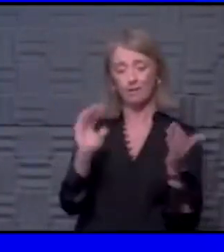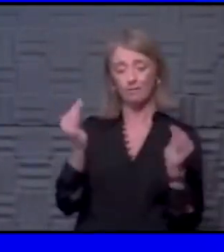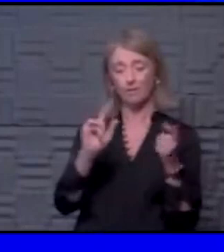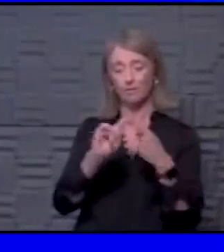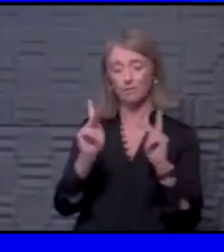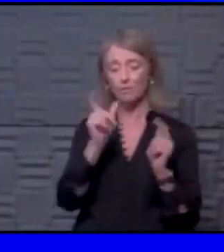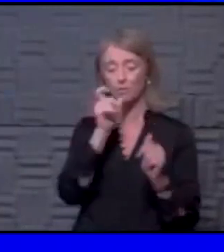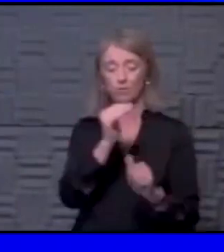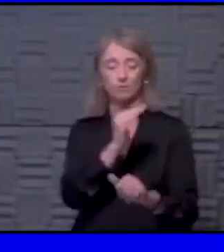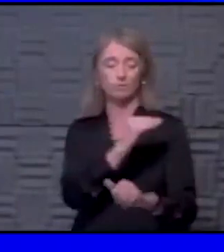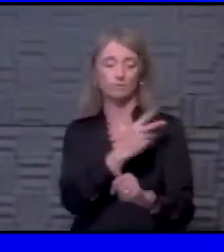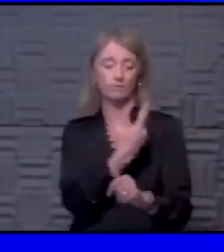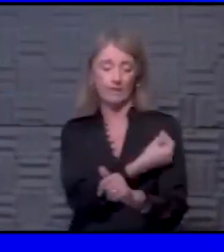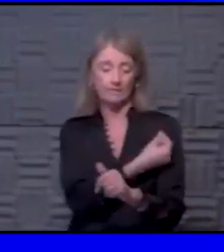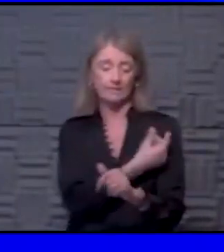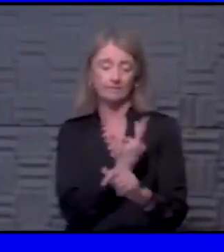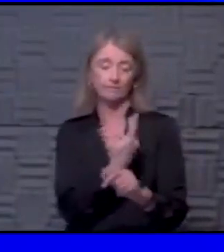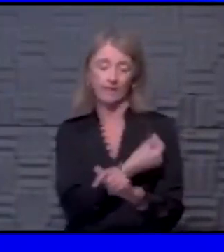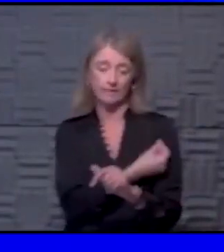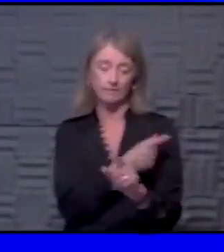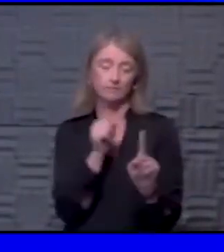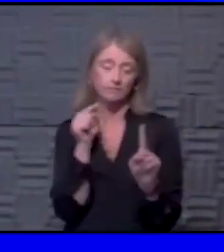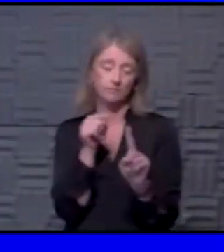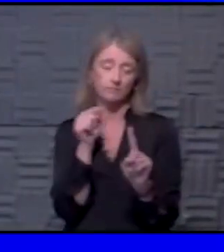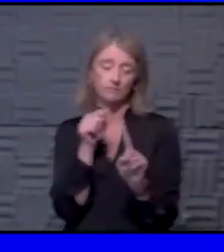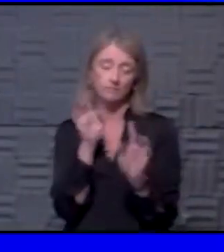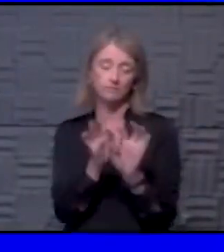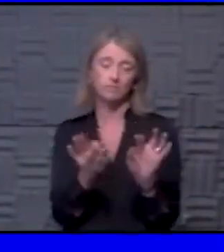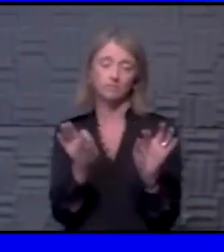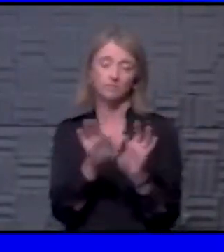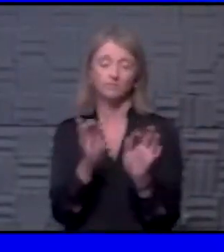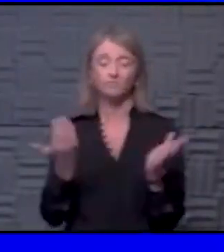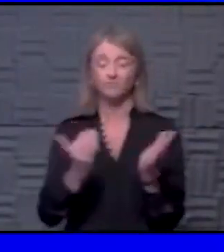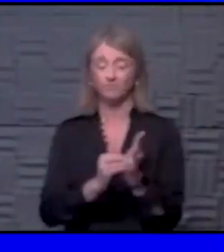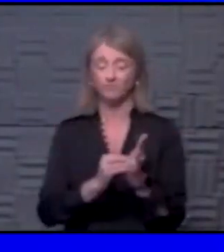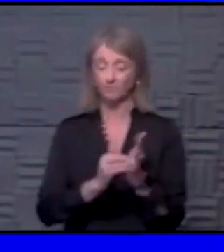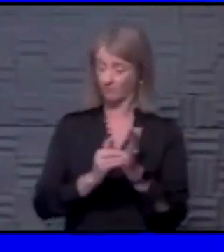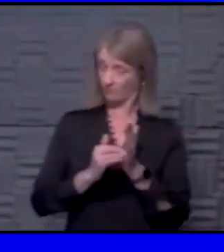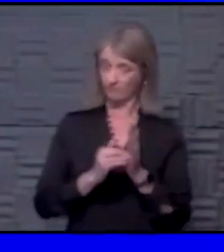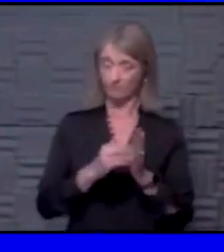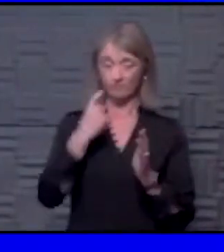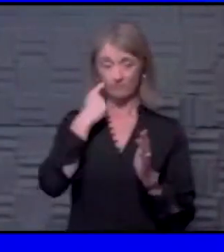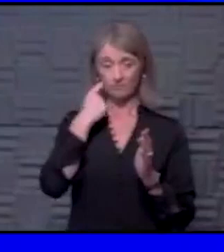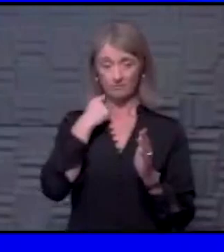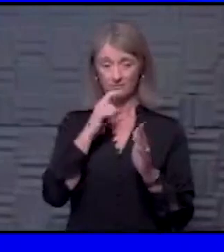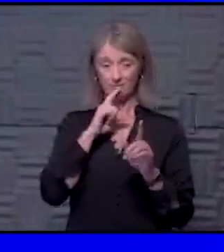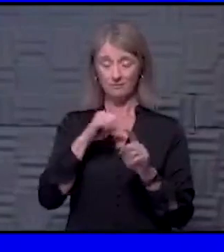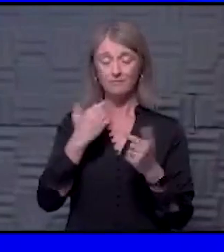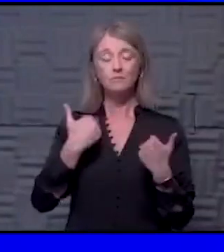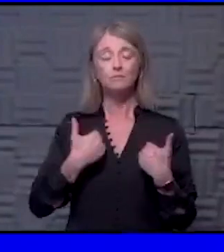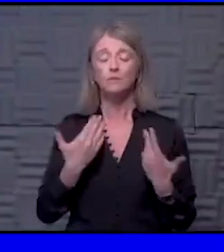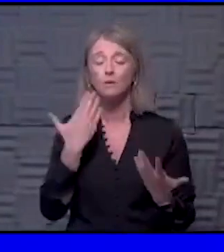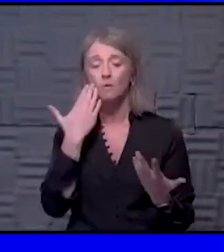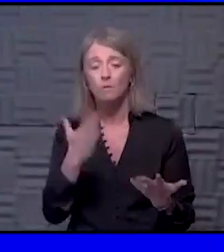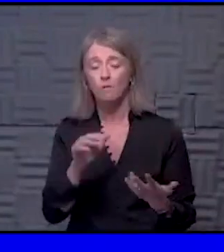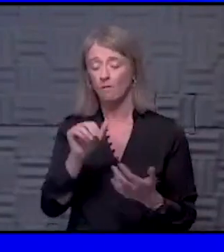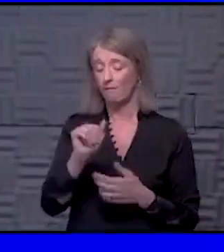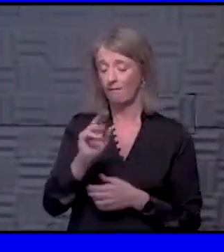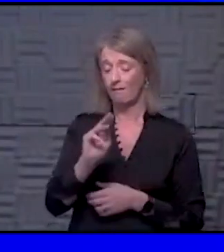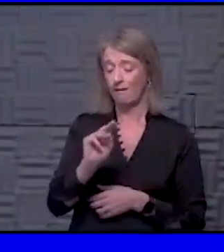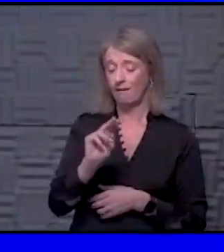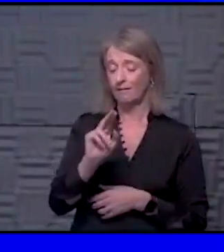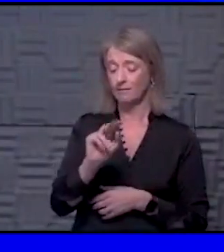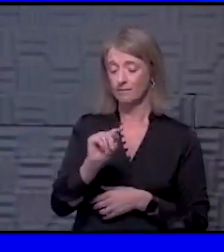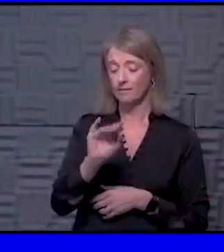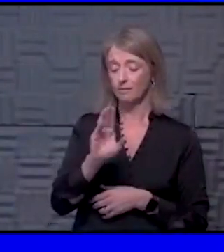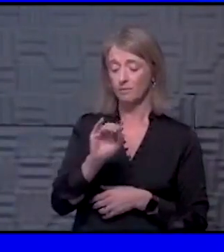have been vaccinated as well. So vaccination is going to be very important. And again, like I said before in the last answer, we don't know what antibody level gives